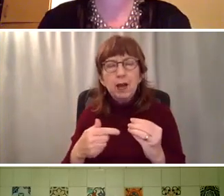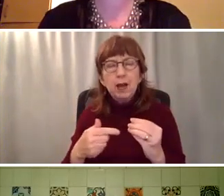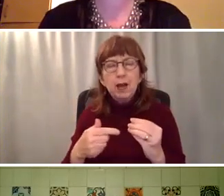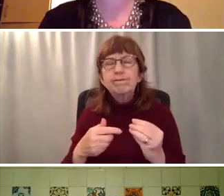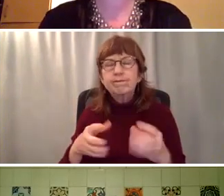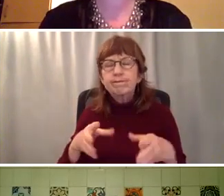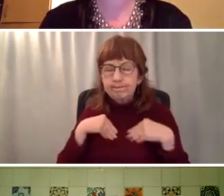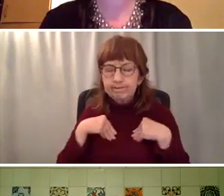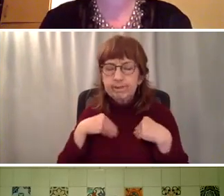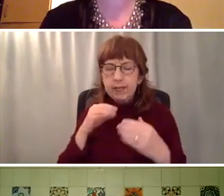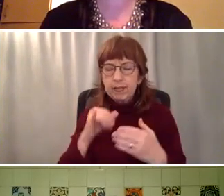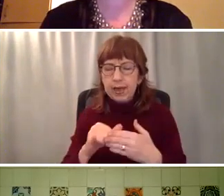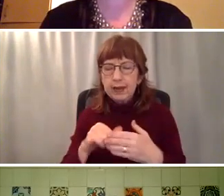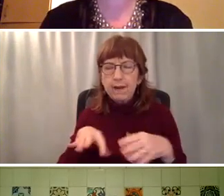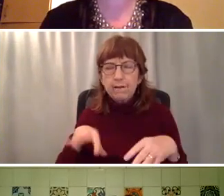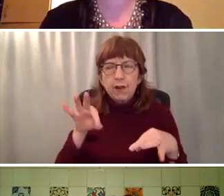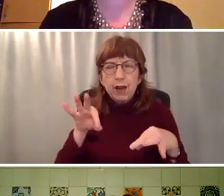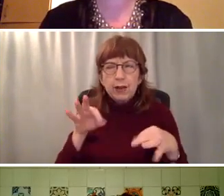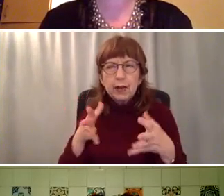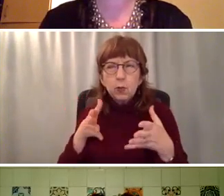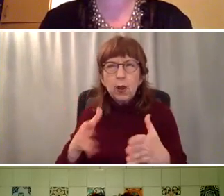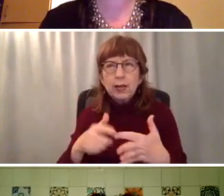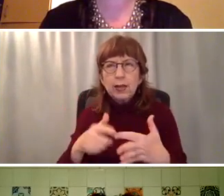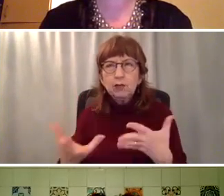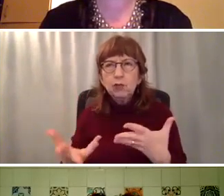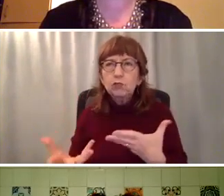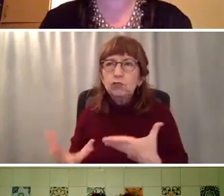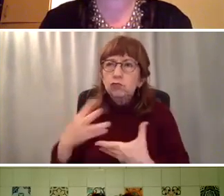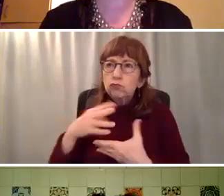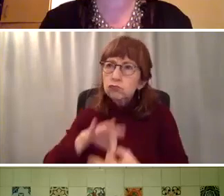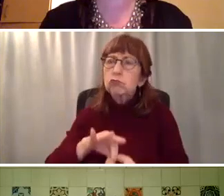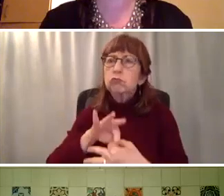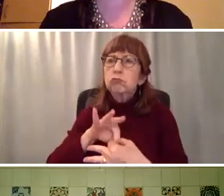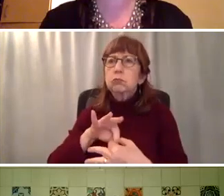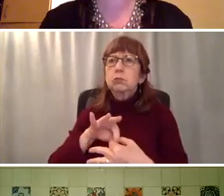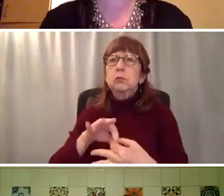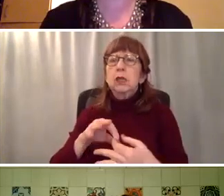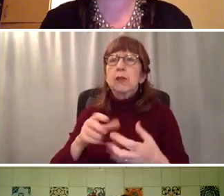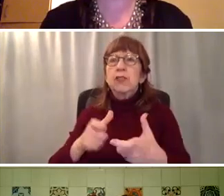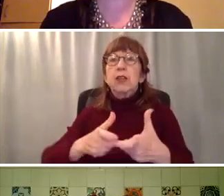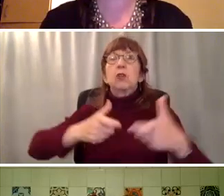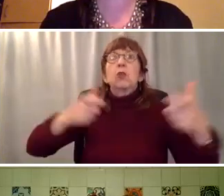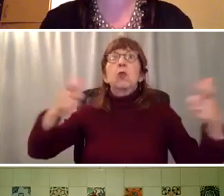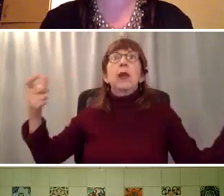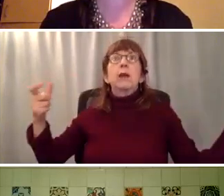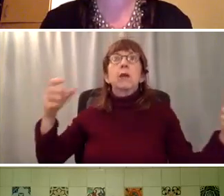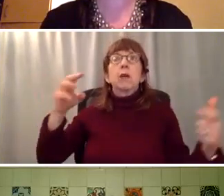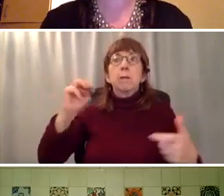and finding ways to engage with that greater madness that is losing yourself,